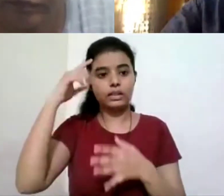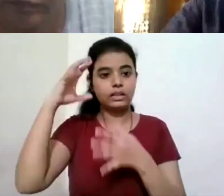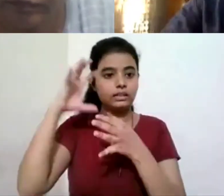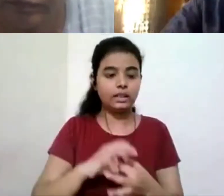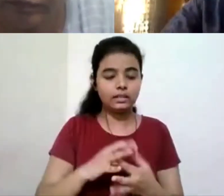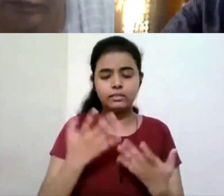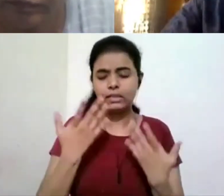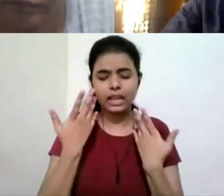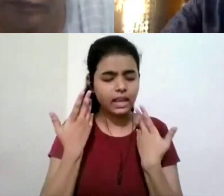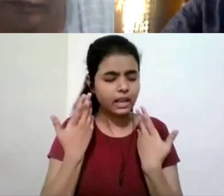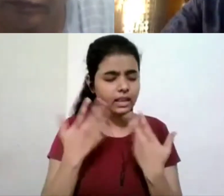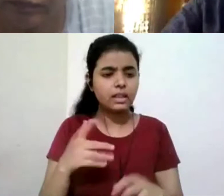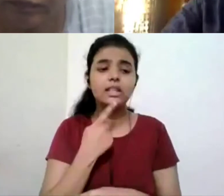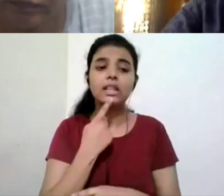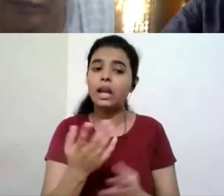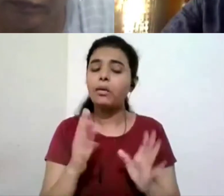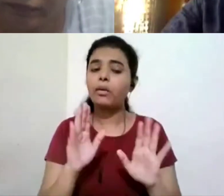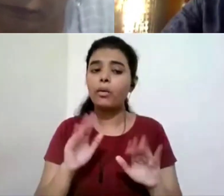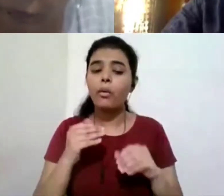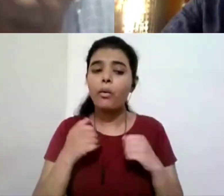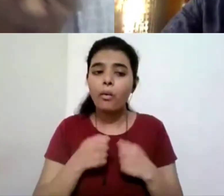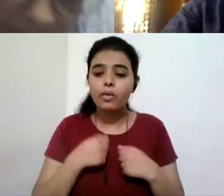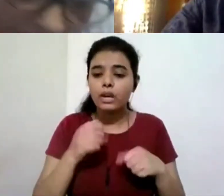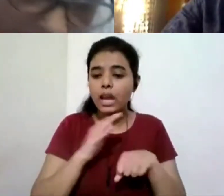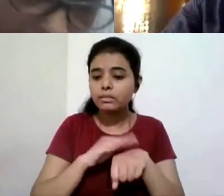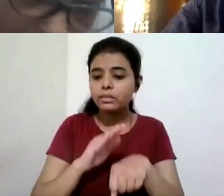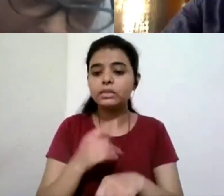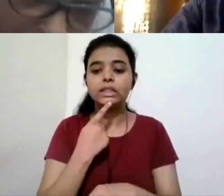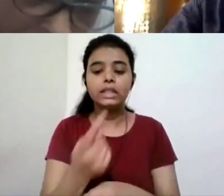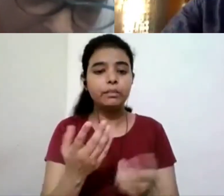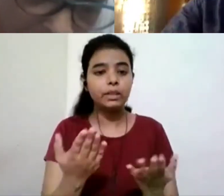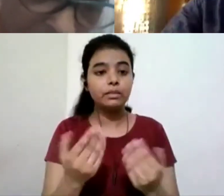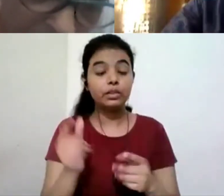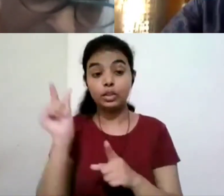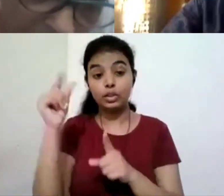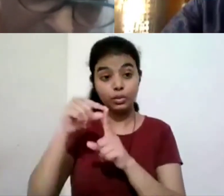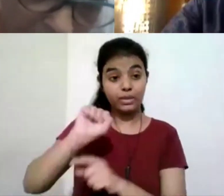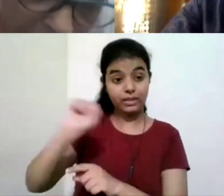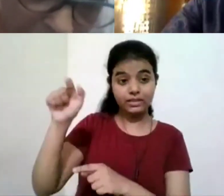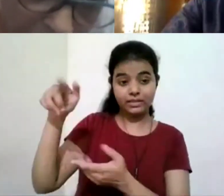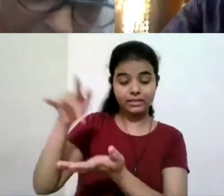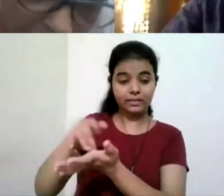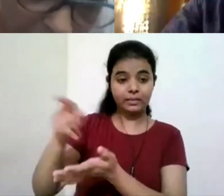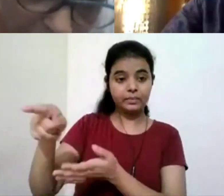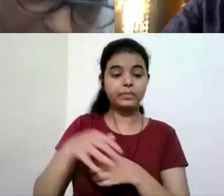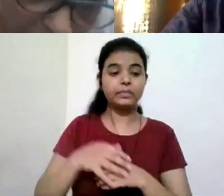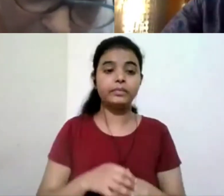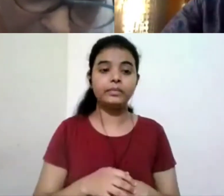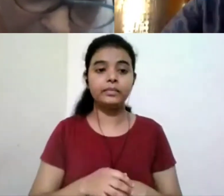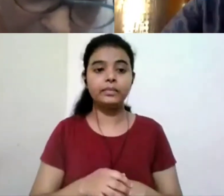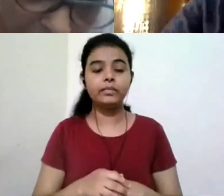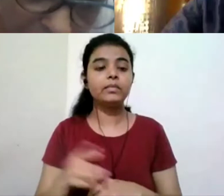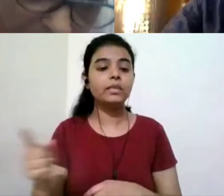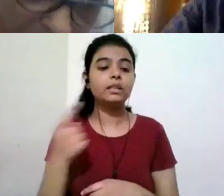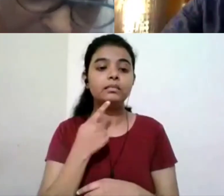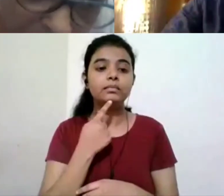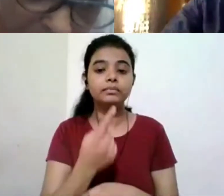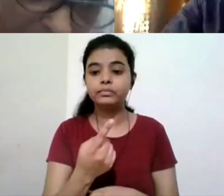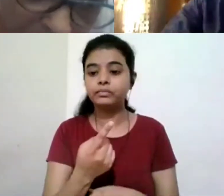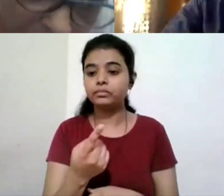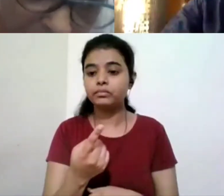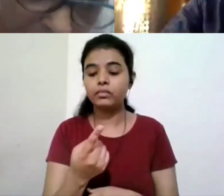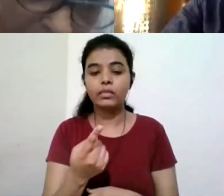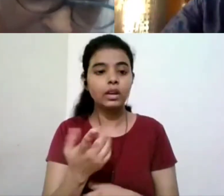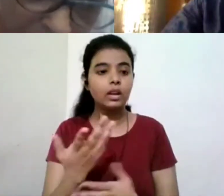what I can tell you from my own experience about Uttar Pradesh, like what they did, they reserve seat